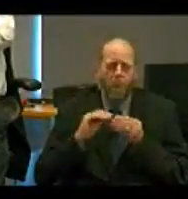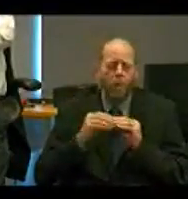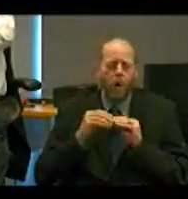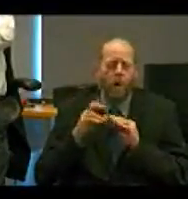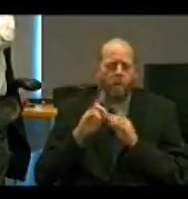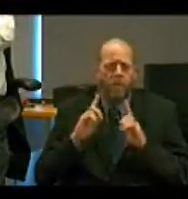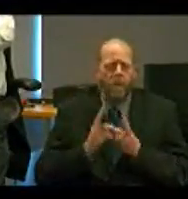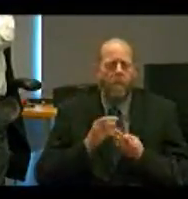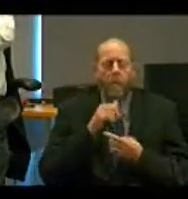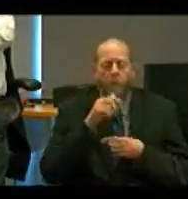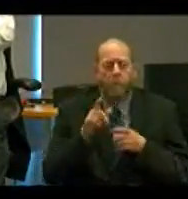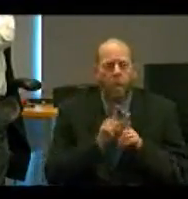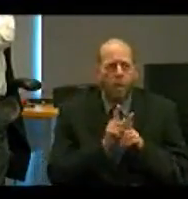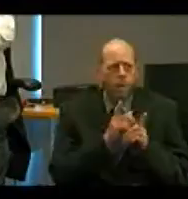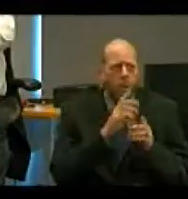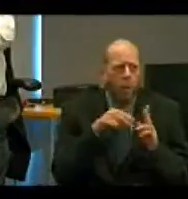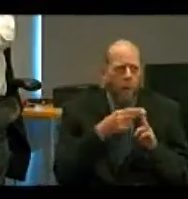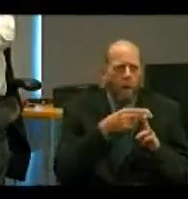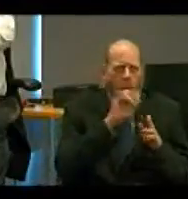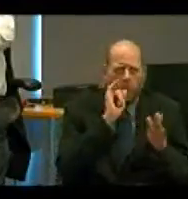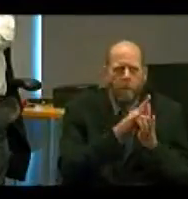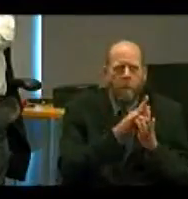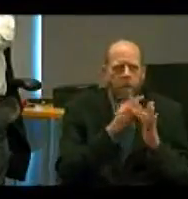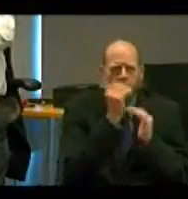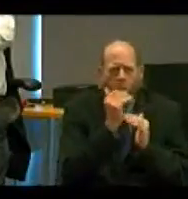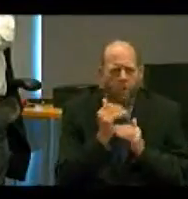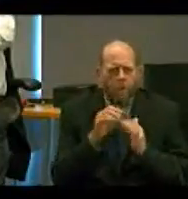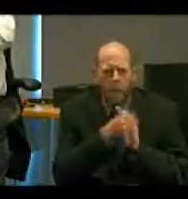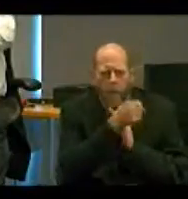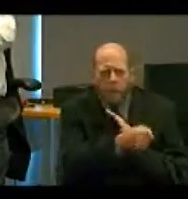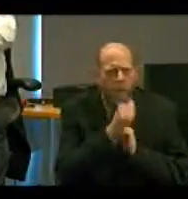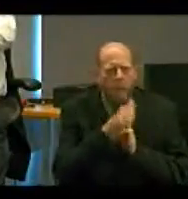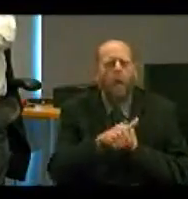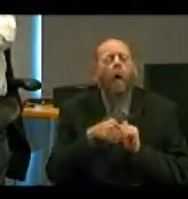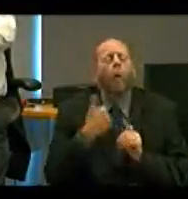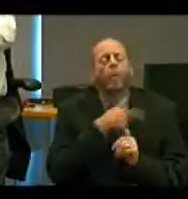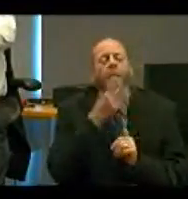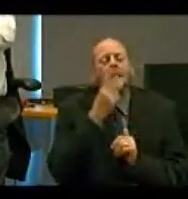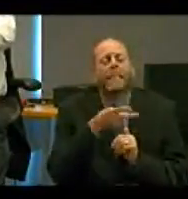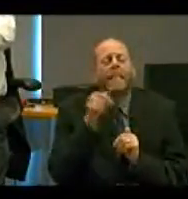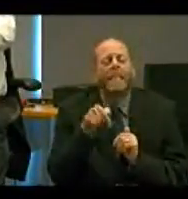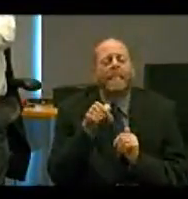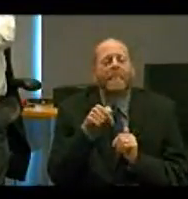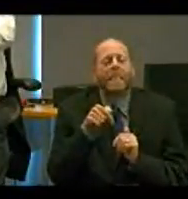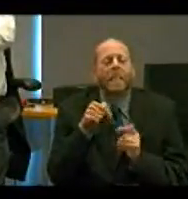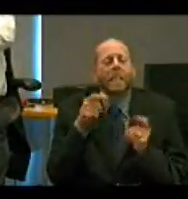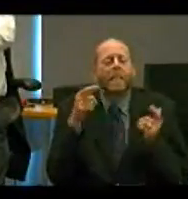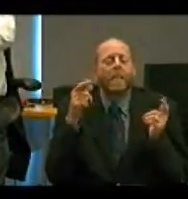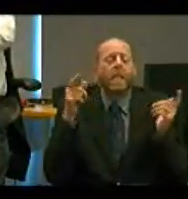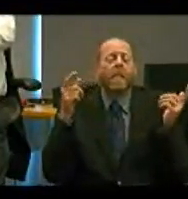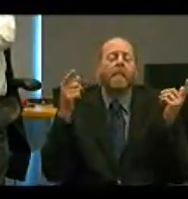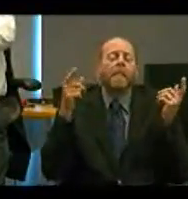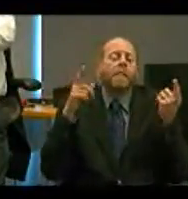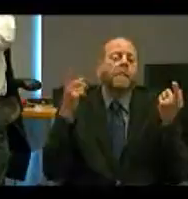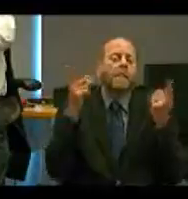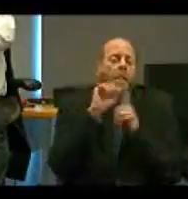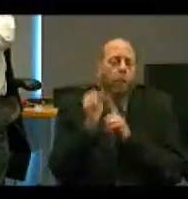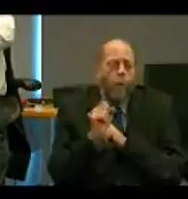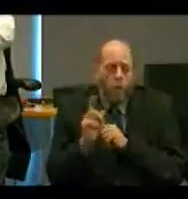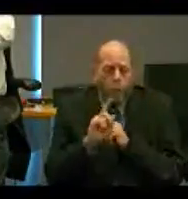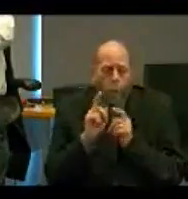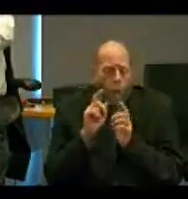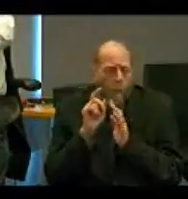So it wasn't mostly about identification or restricting this as placement. We're seeing this phenomenon, where states attend